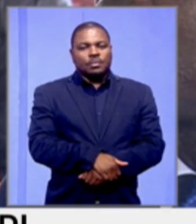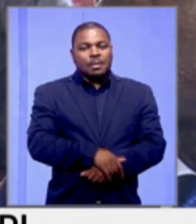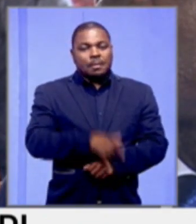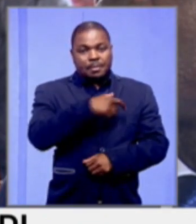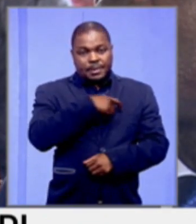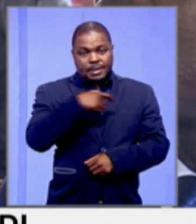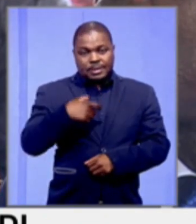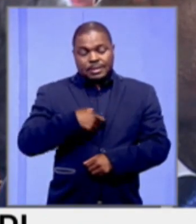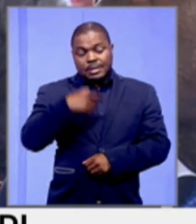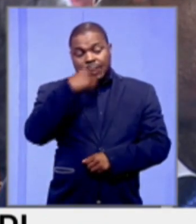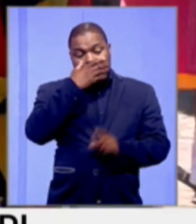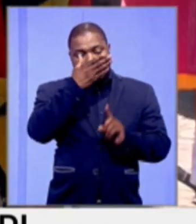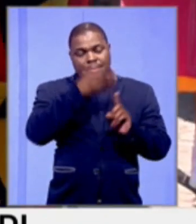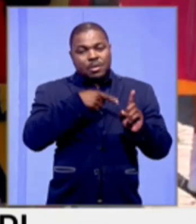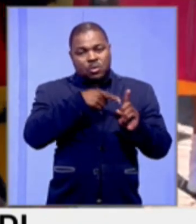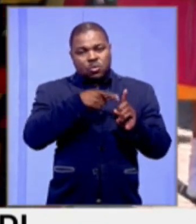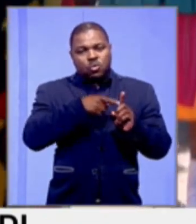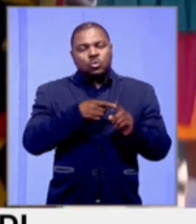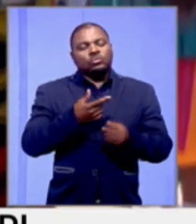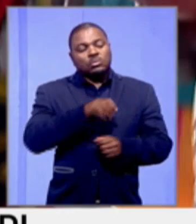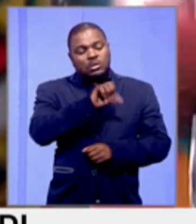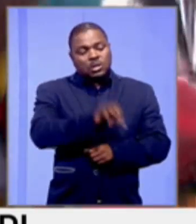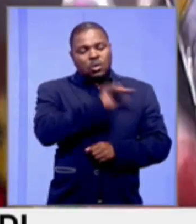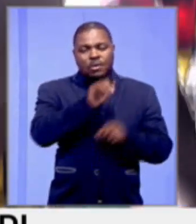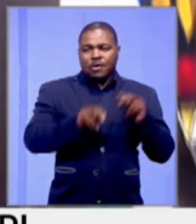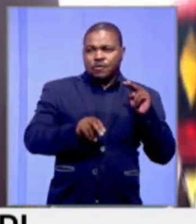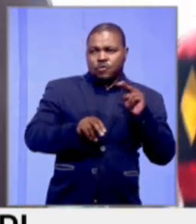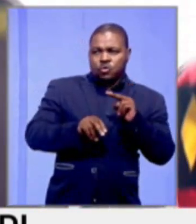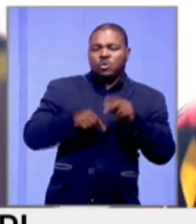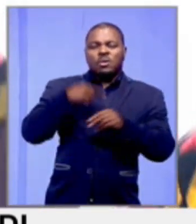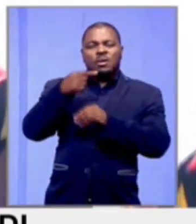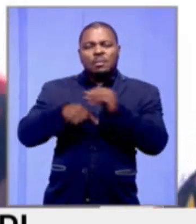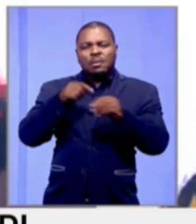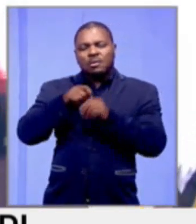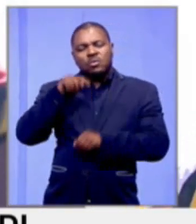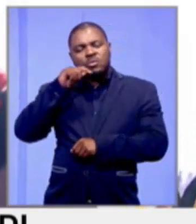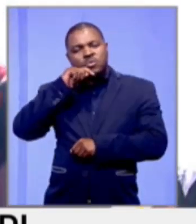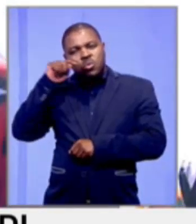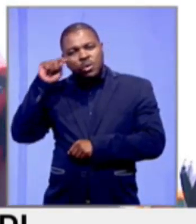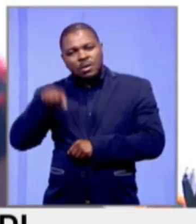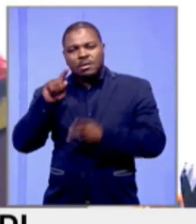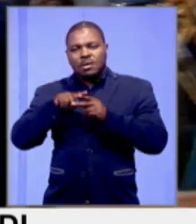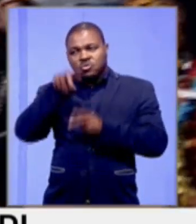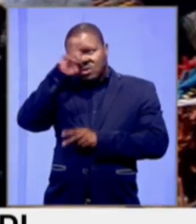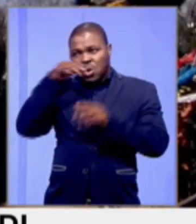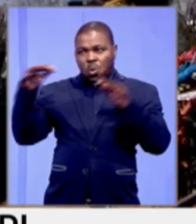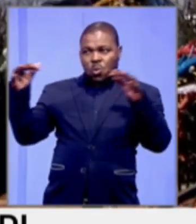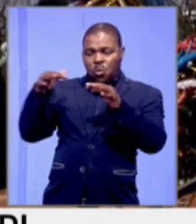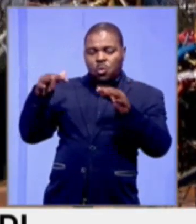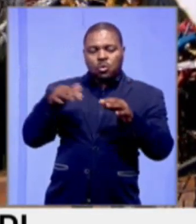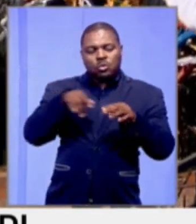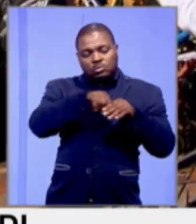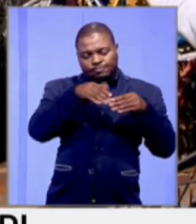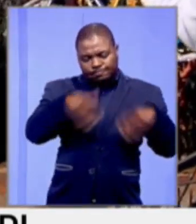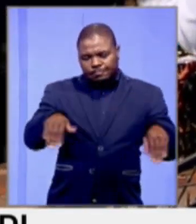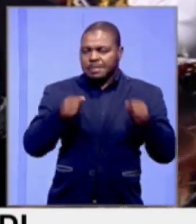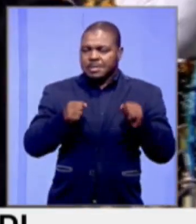President Cyril Ramaphosa o sireletsa ntlhakemo ya Afrika Borwa ntweng e fagilego gareng ga Russia le